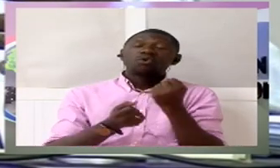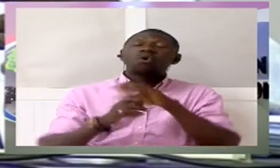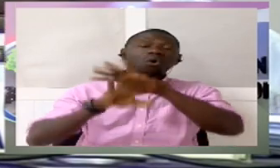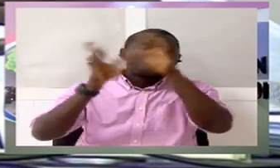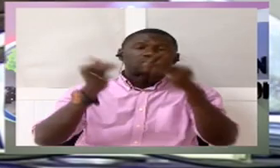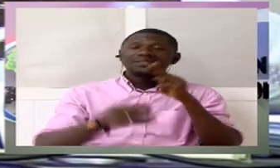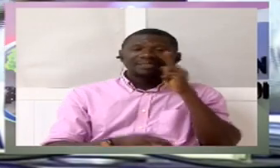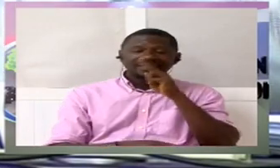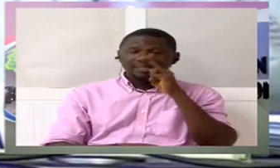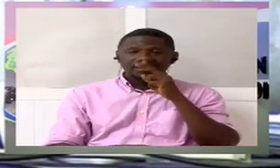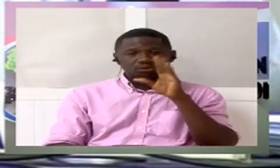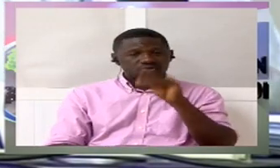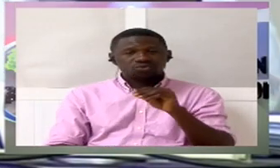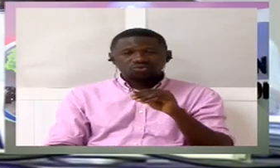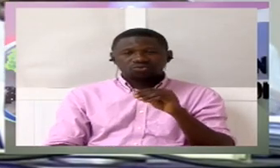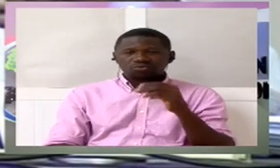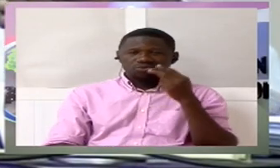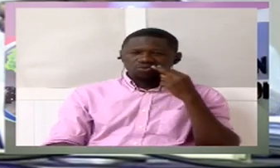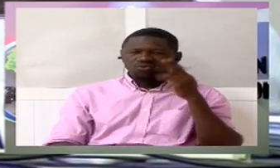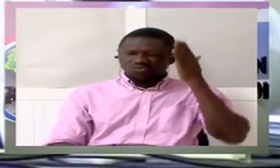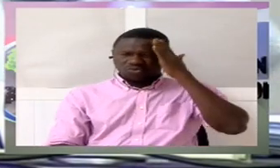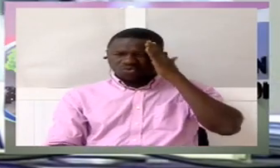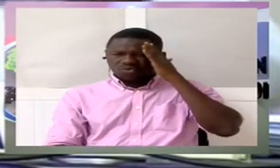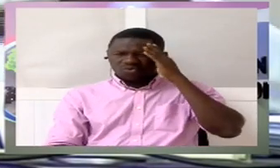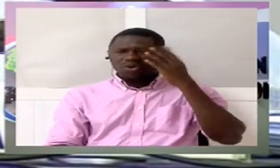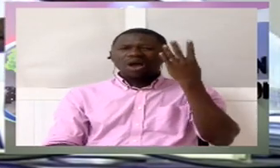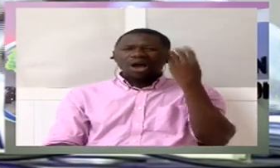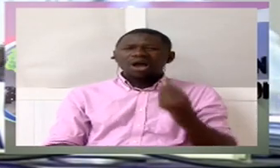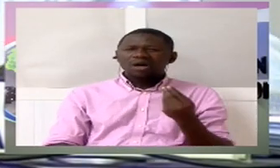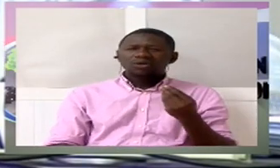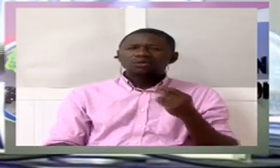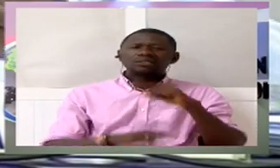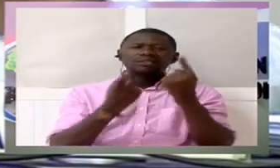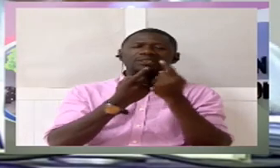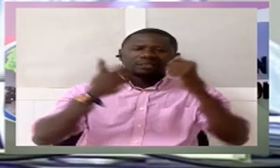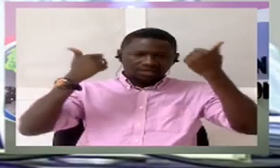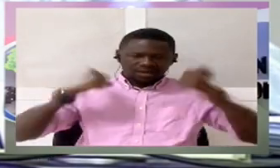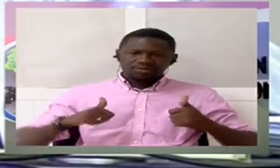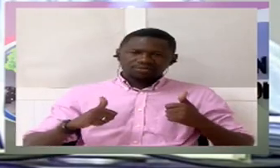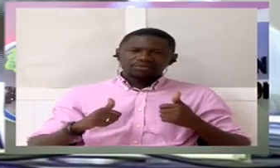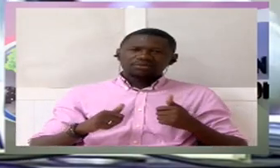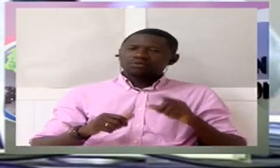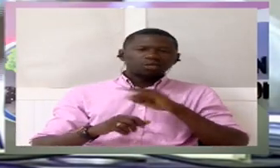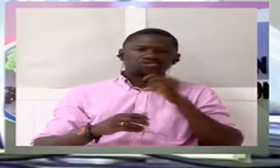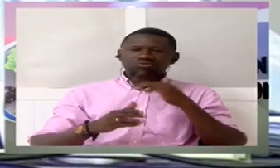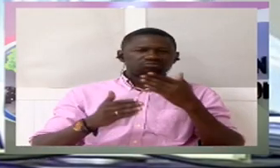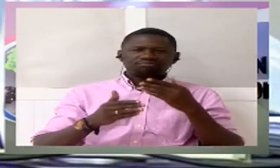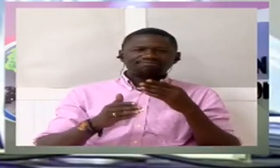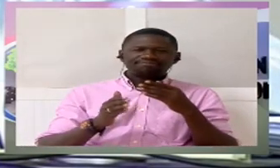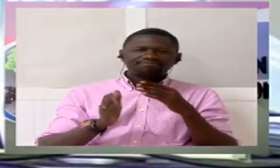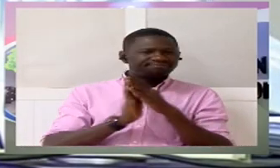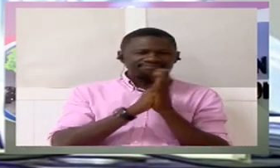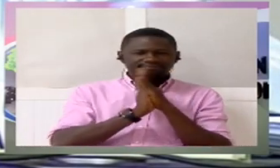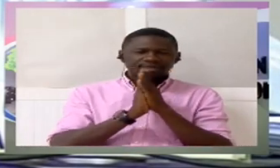do is to paint the true picture of how things were without any bias. And I'm quite